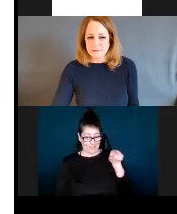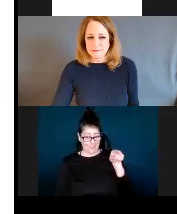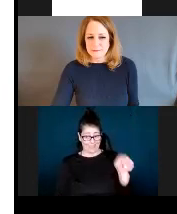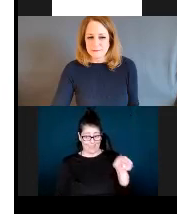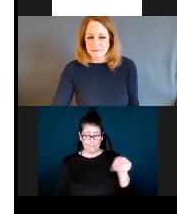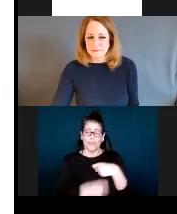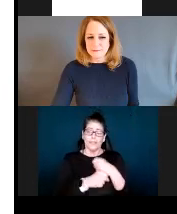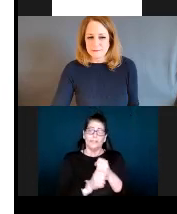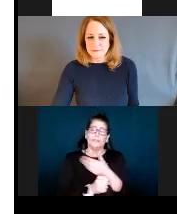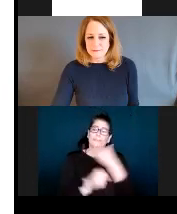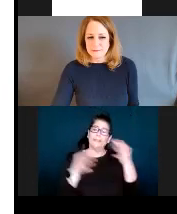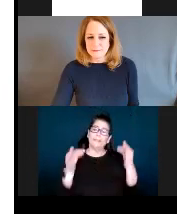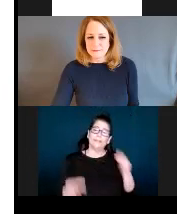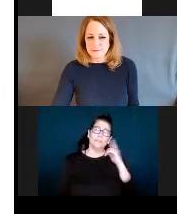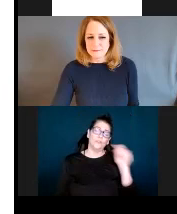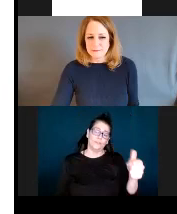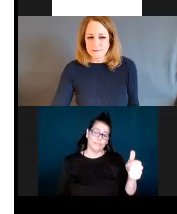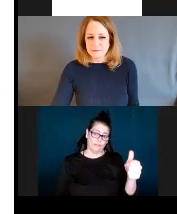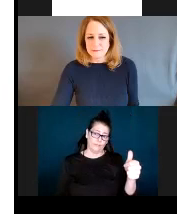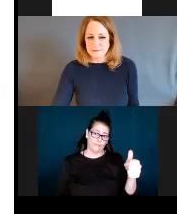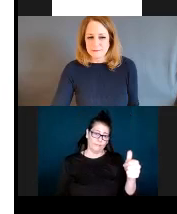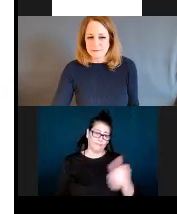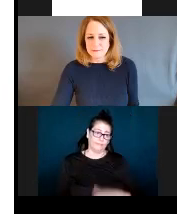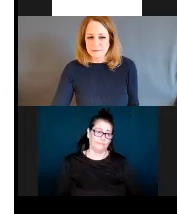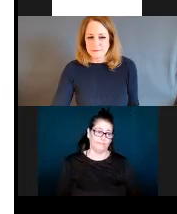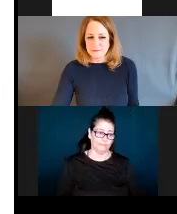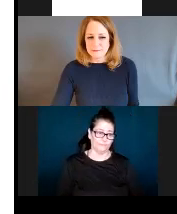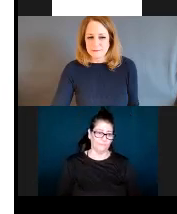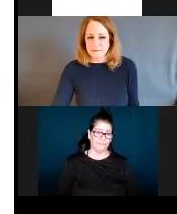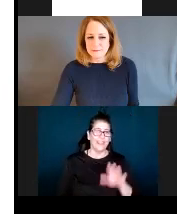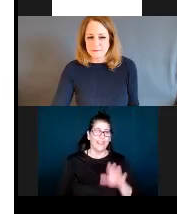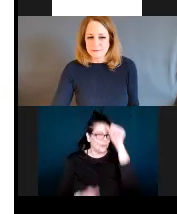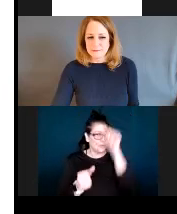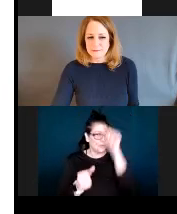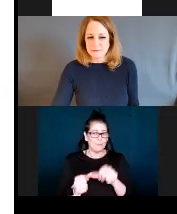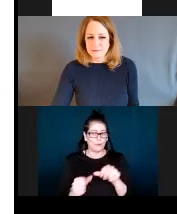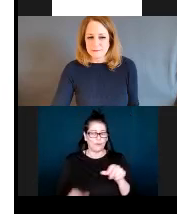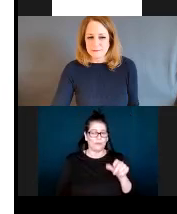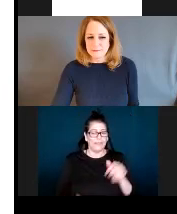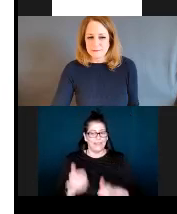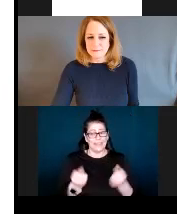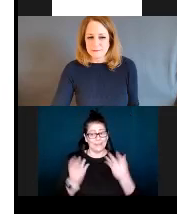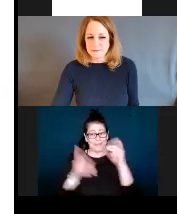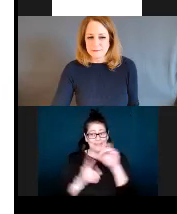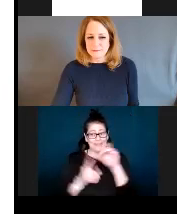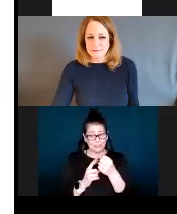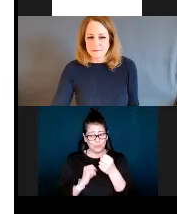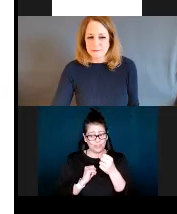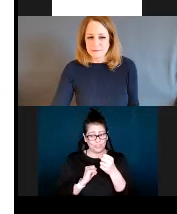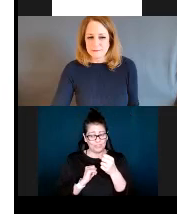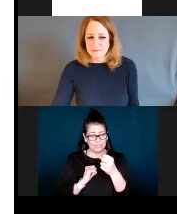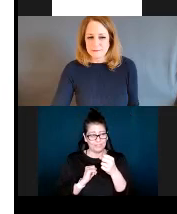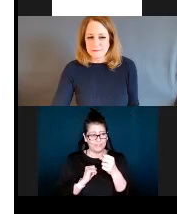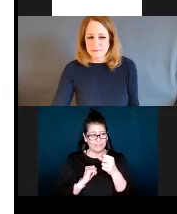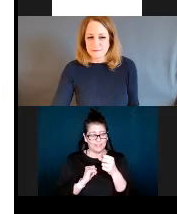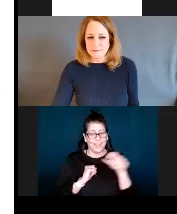decision for themselves. And don't forget that for the most part, many situations, that person called you, or that person came to